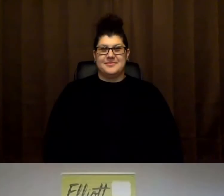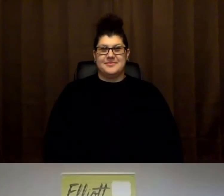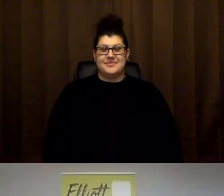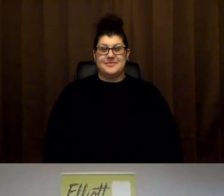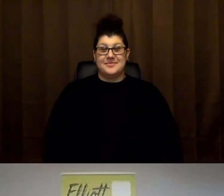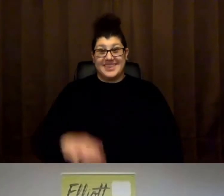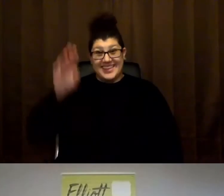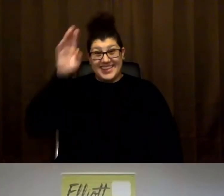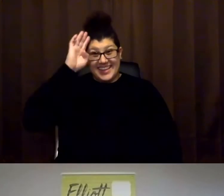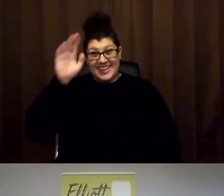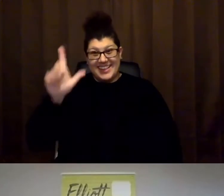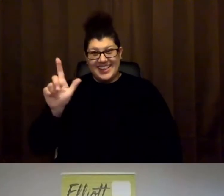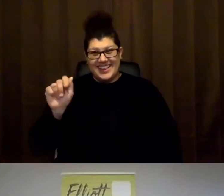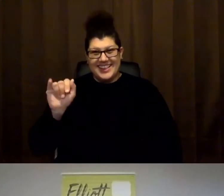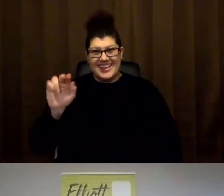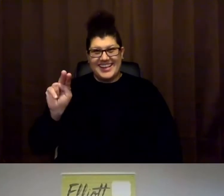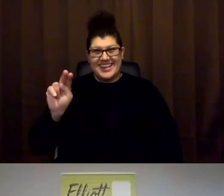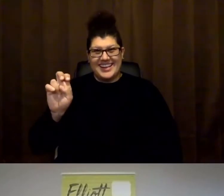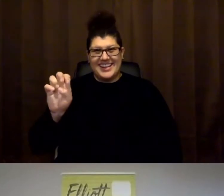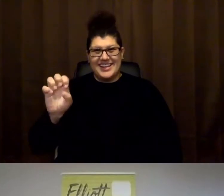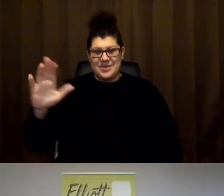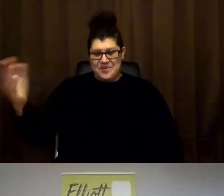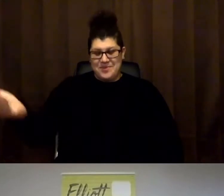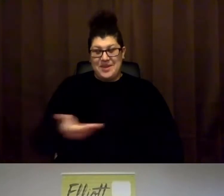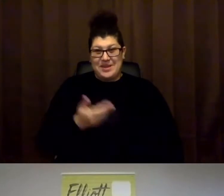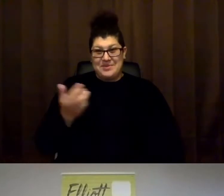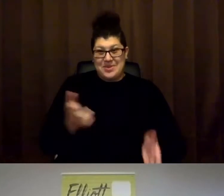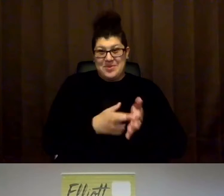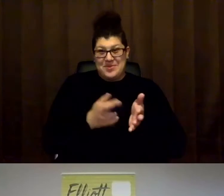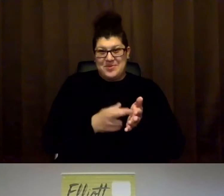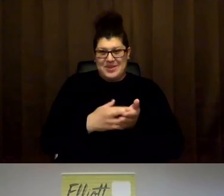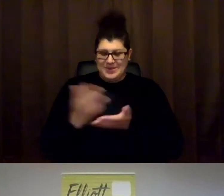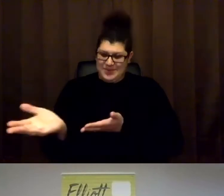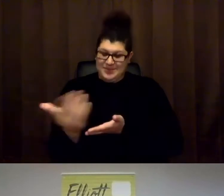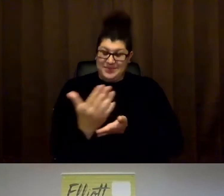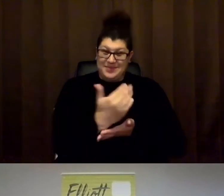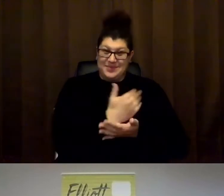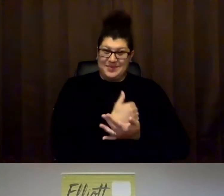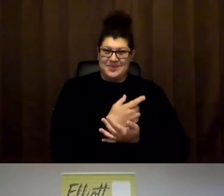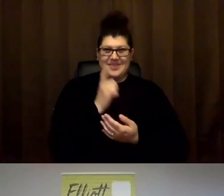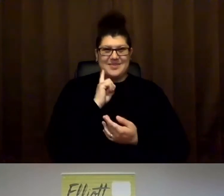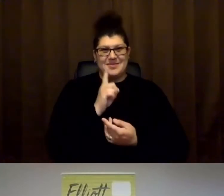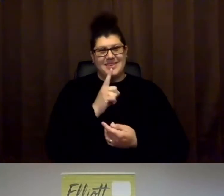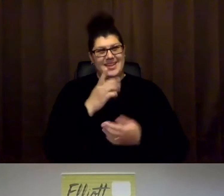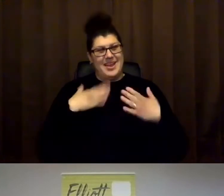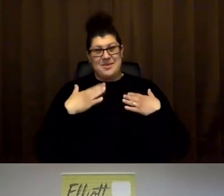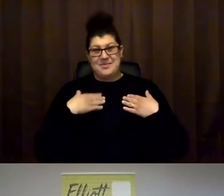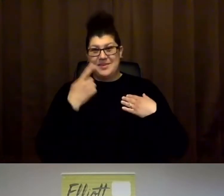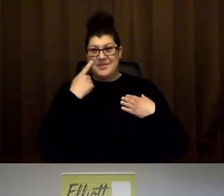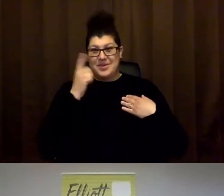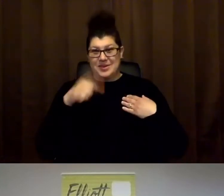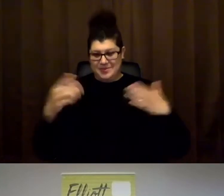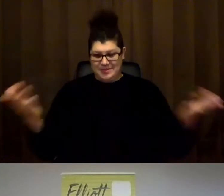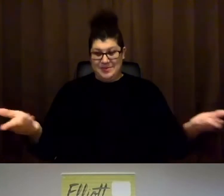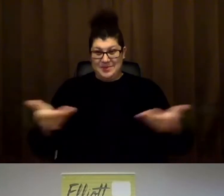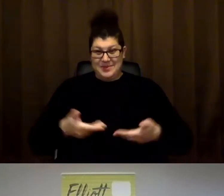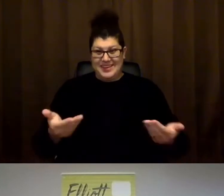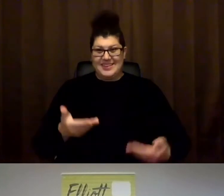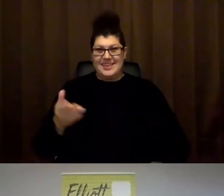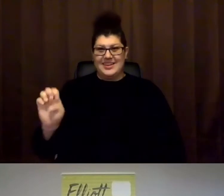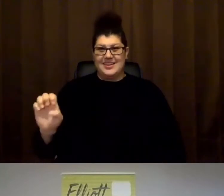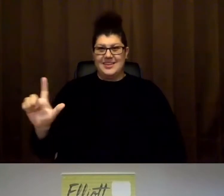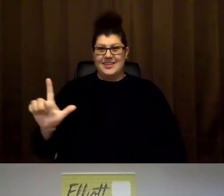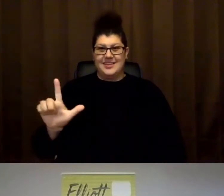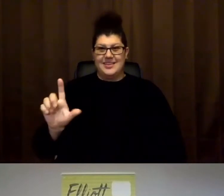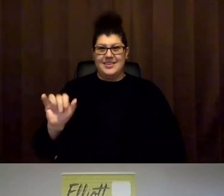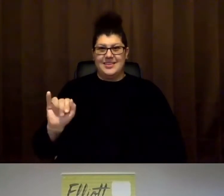Hello, Lainey, and welcome to the Third Thursday Resource Roundup. We're so happy to have you here representing the Elliott Counseling Group. And